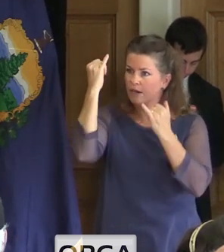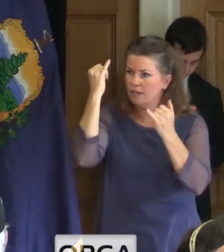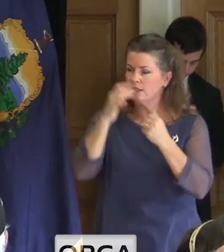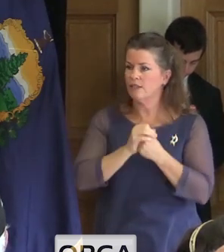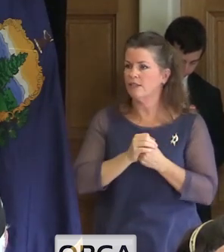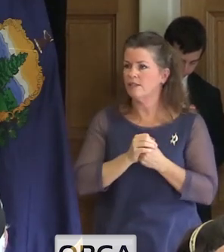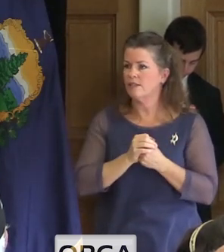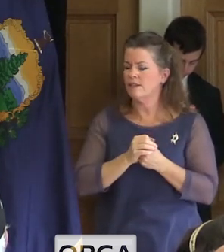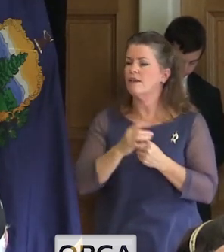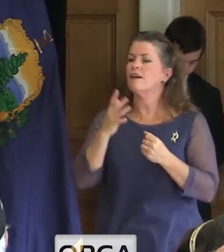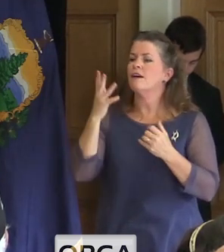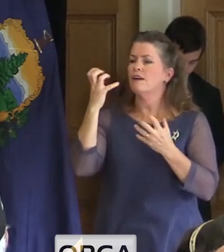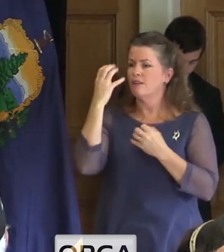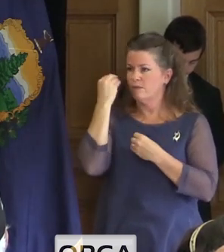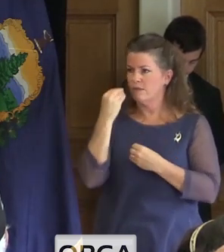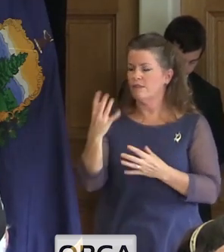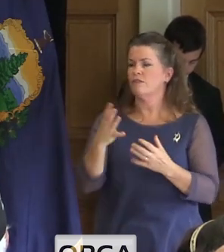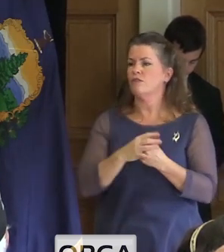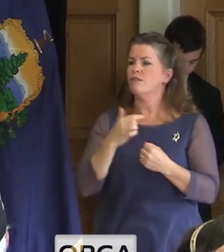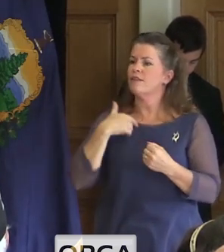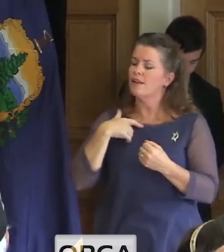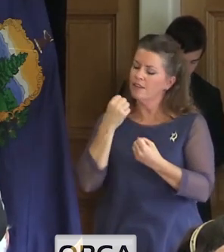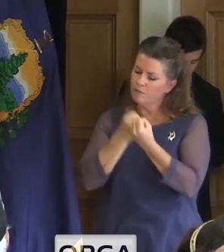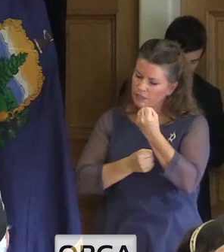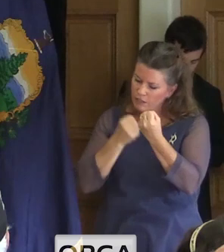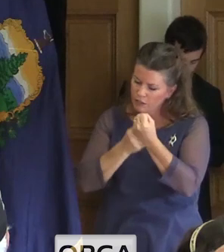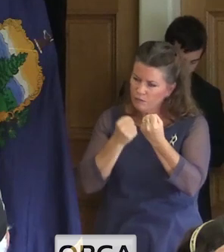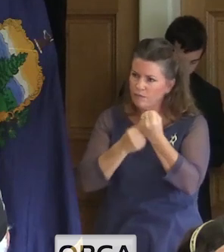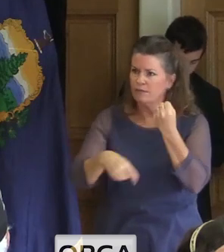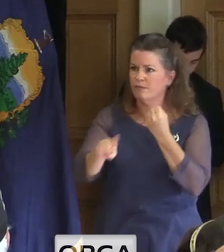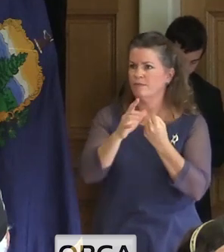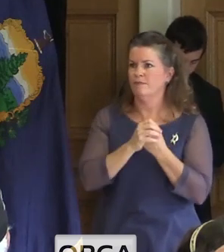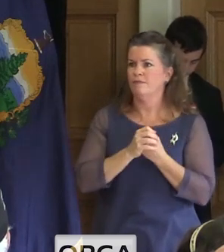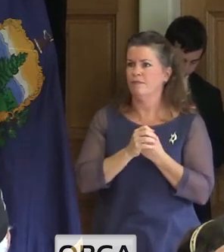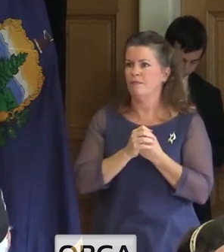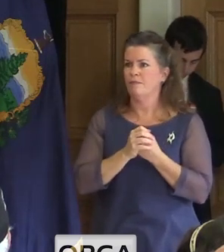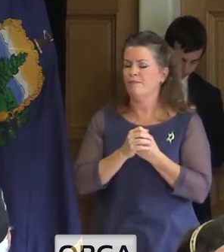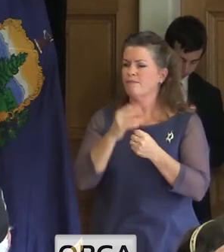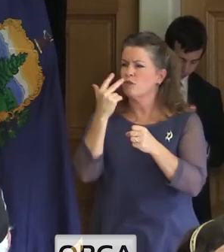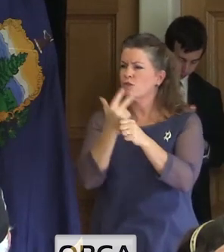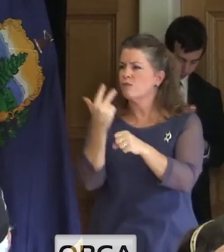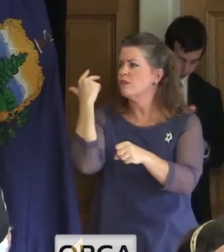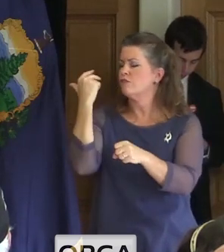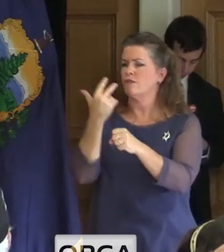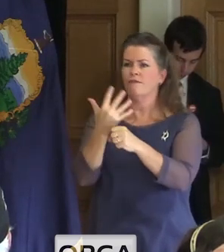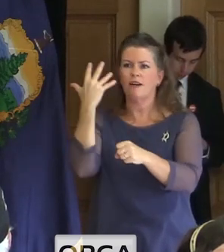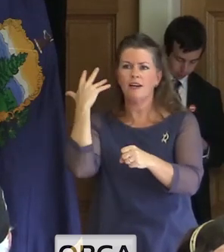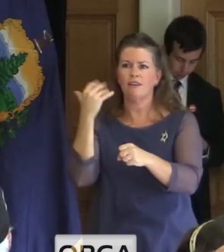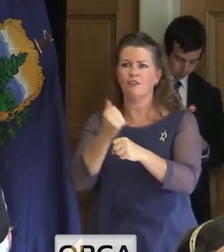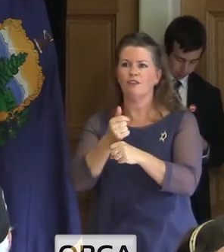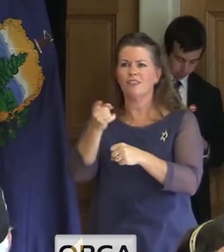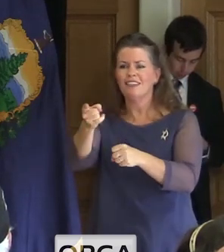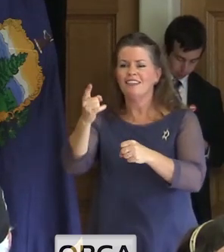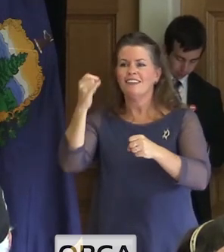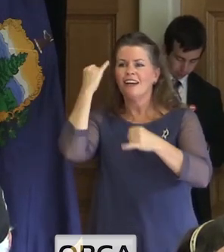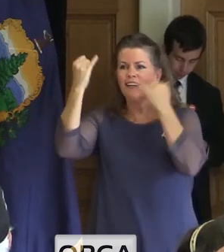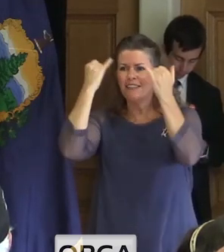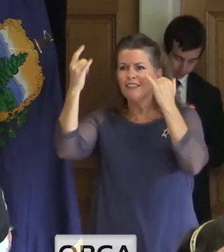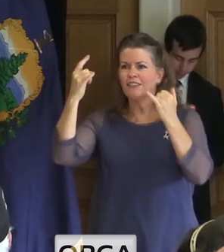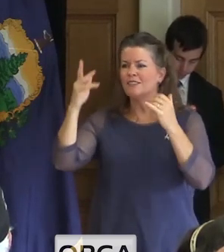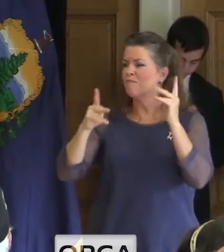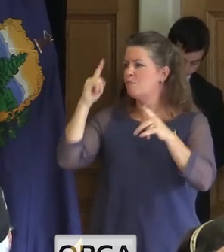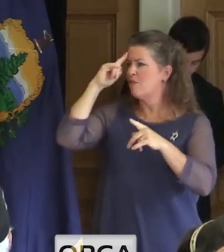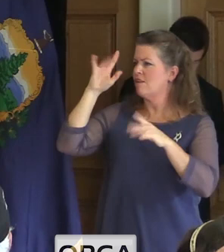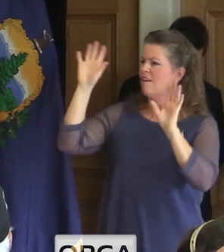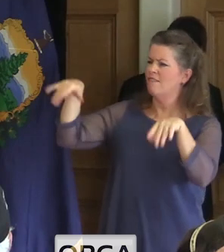been fighting for years, ideas that 3 years ago, 5 years ago, were thought to be extreme and crazy and out of touch